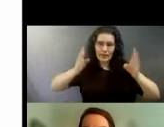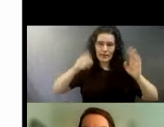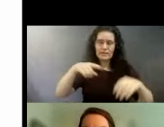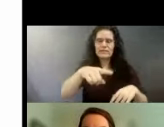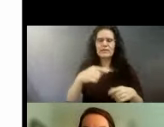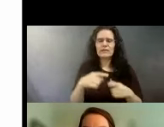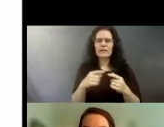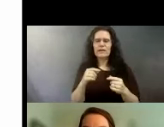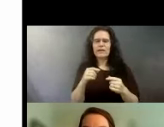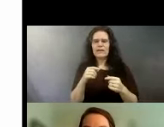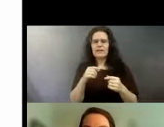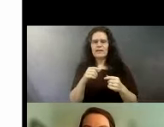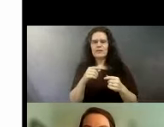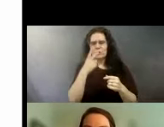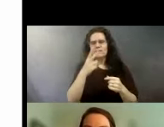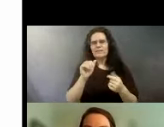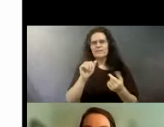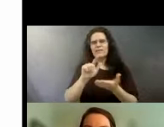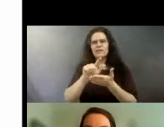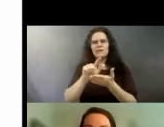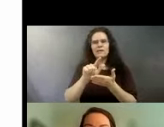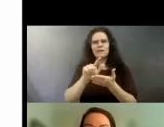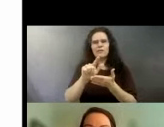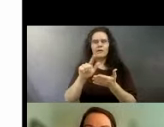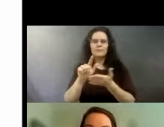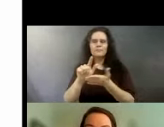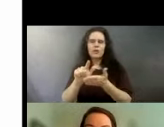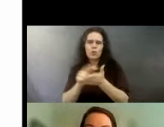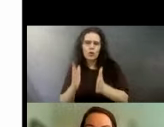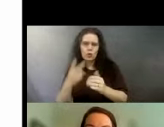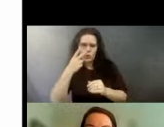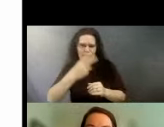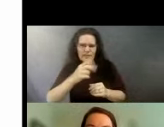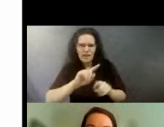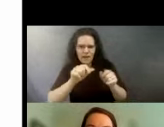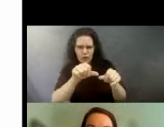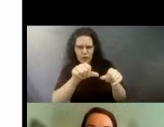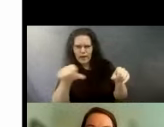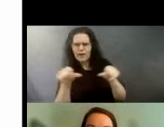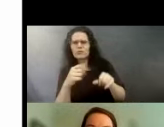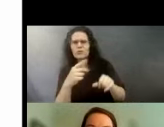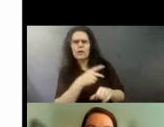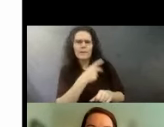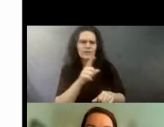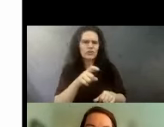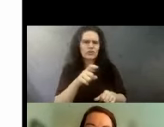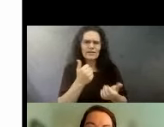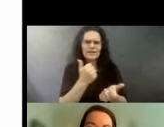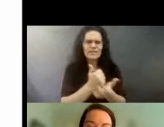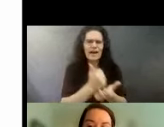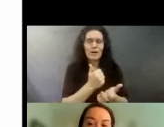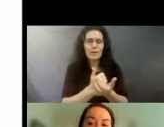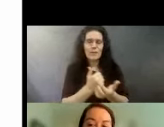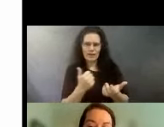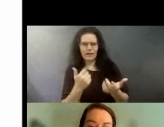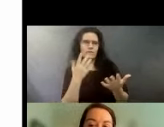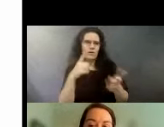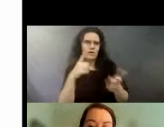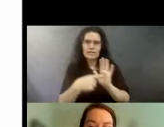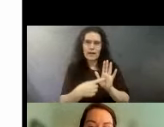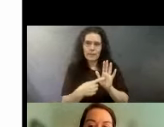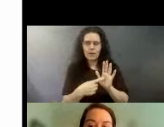providers are seeing that their patients need assistance. So when I was at the health center, a provider said, you know, I'm just really seeing a lot of employment discrimination cases.